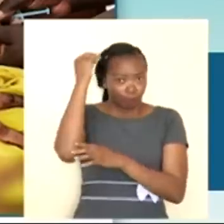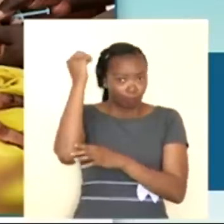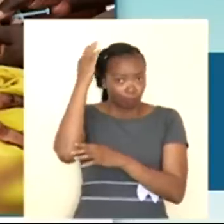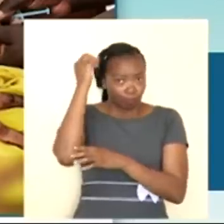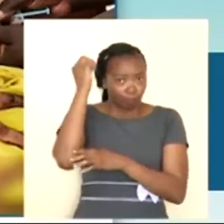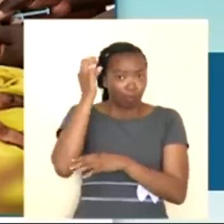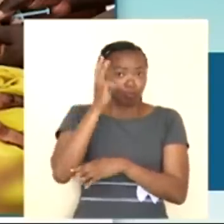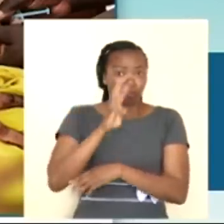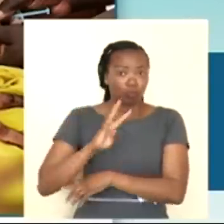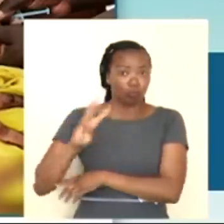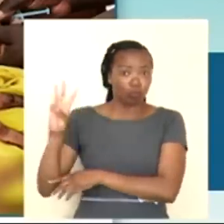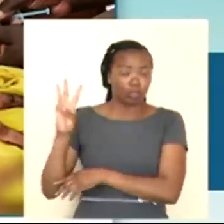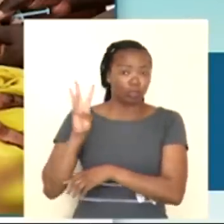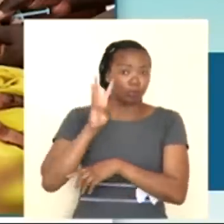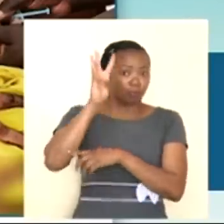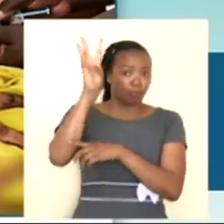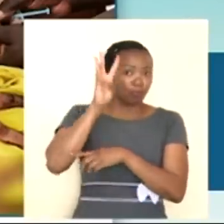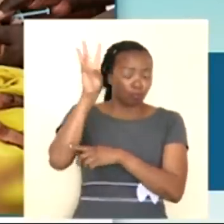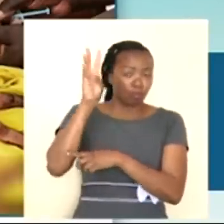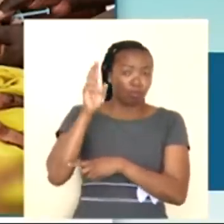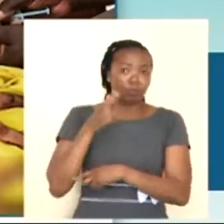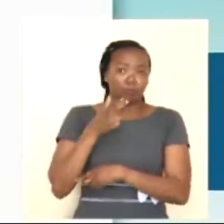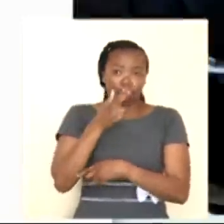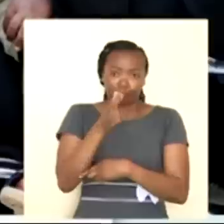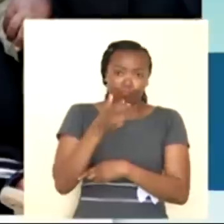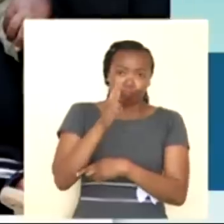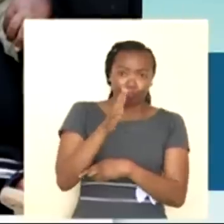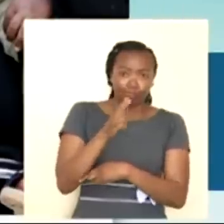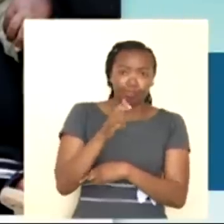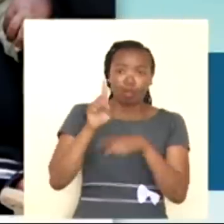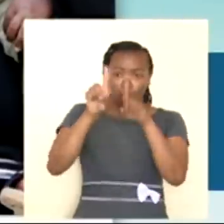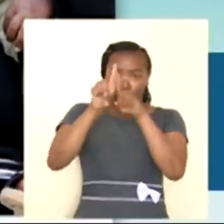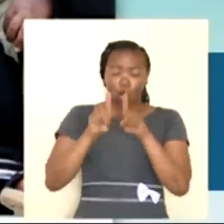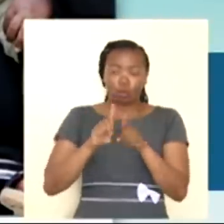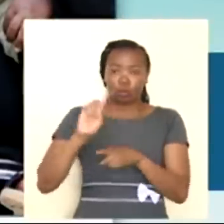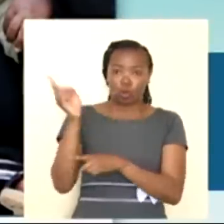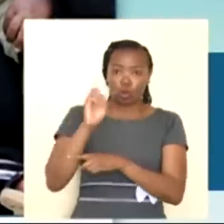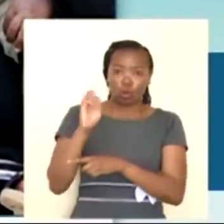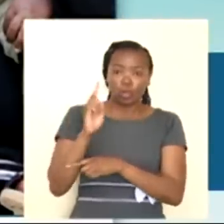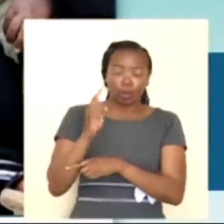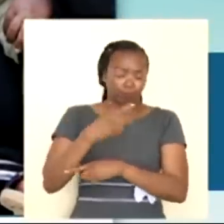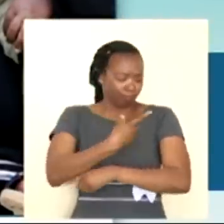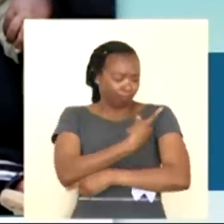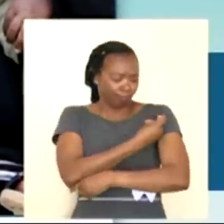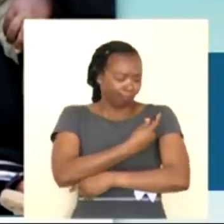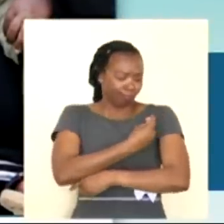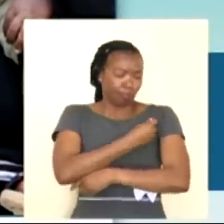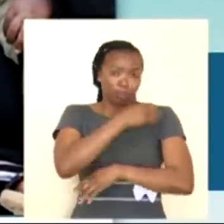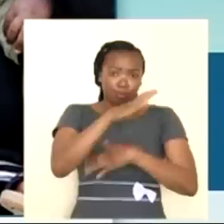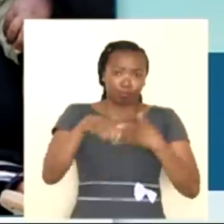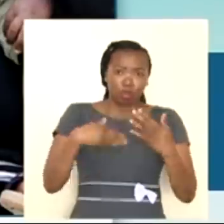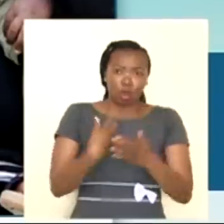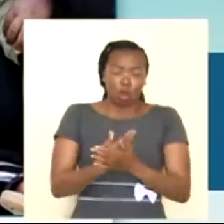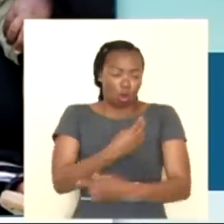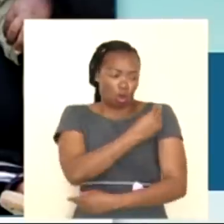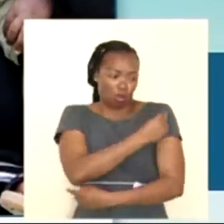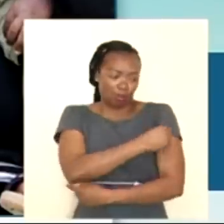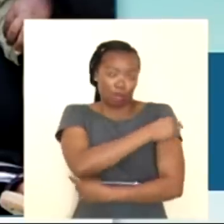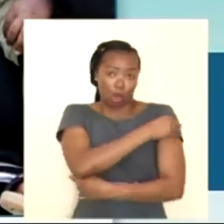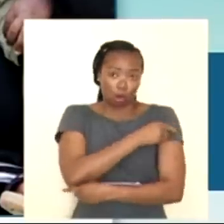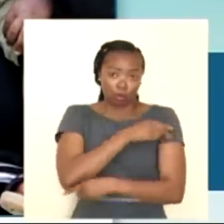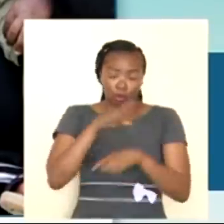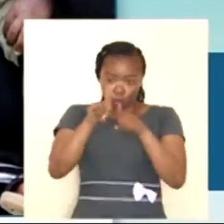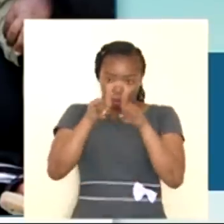Marsabit, Nairobi, Turkana, and West Pokot. The vaccination will be administered in all health facilities